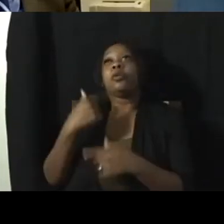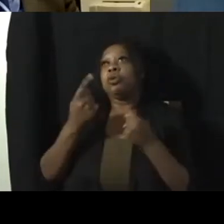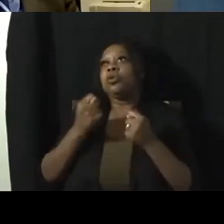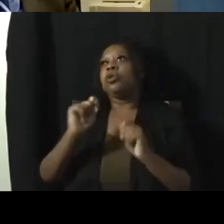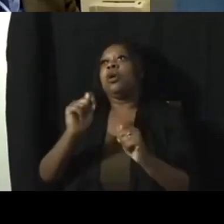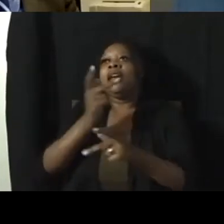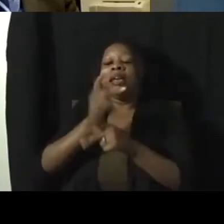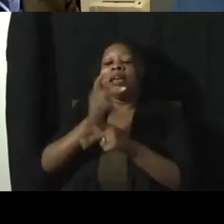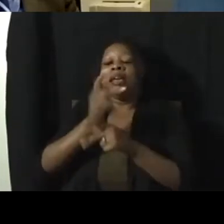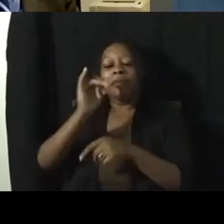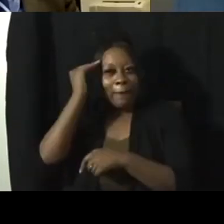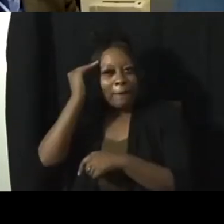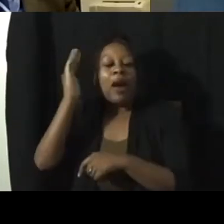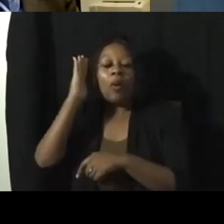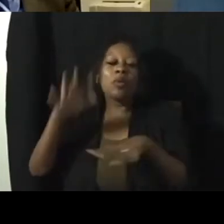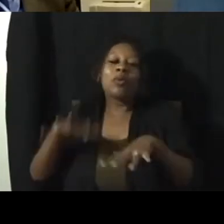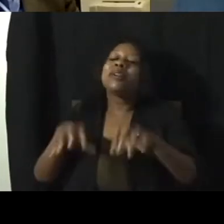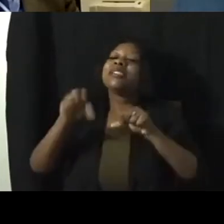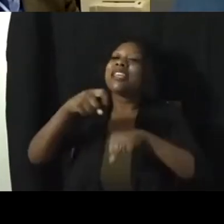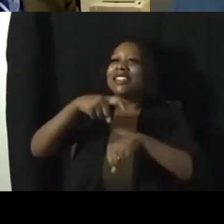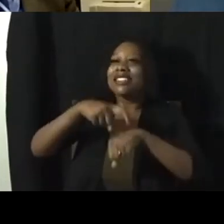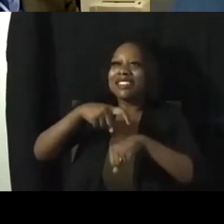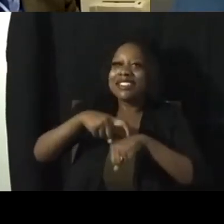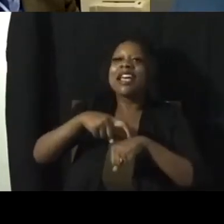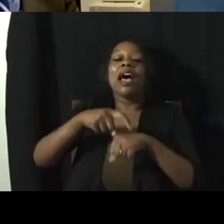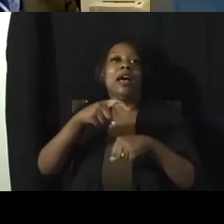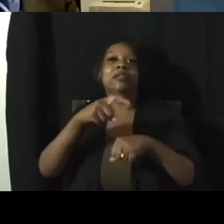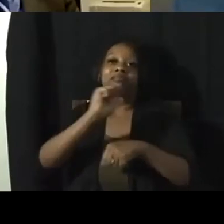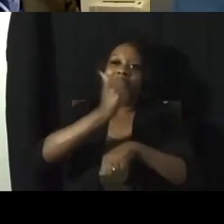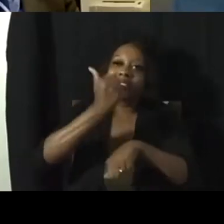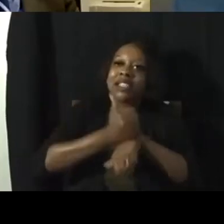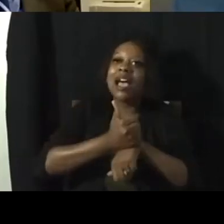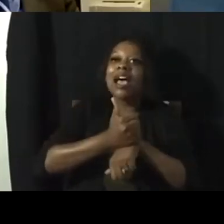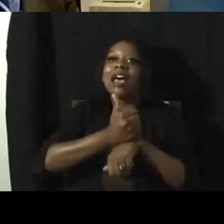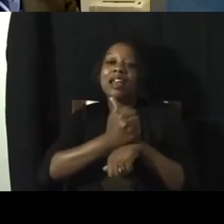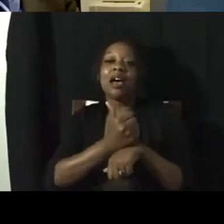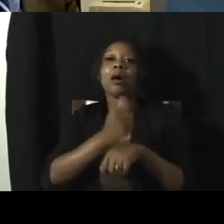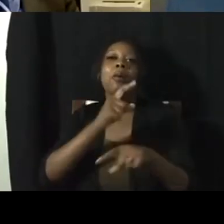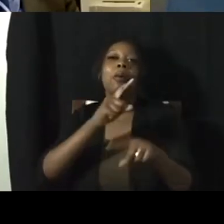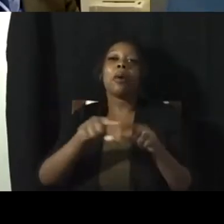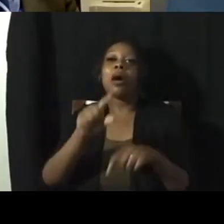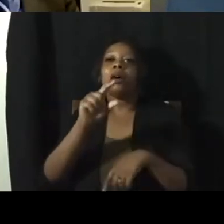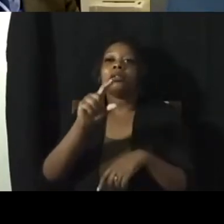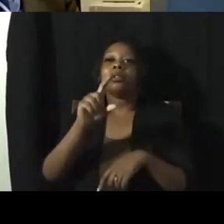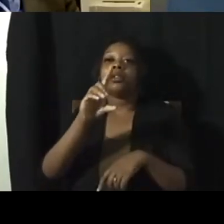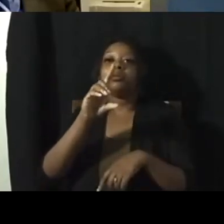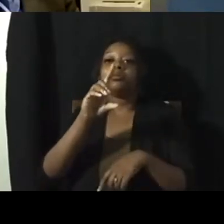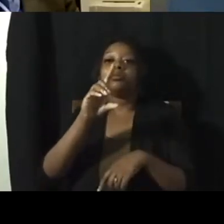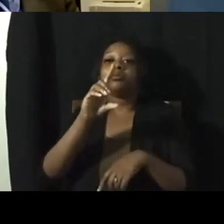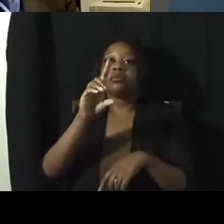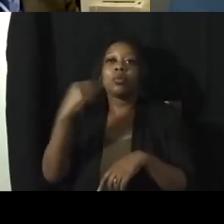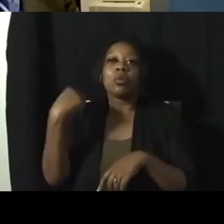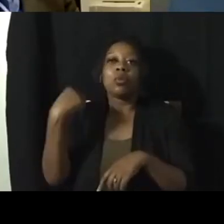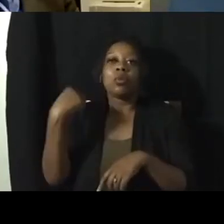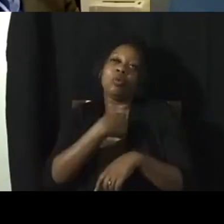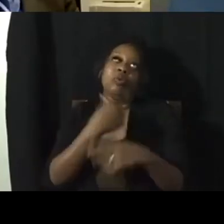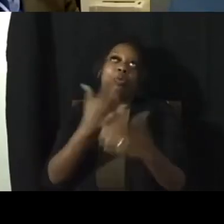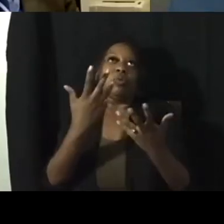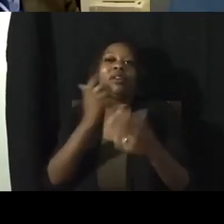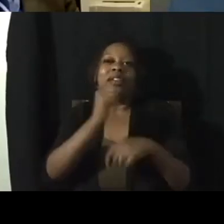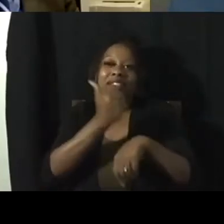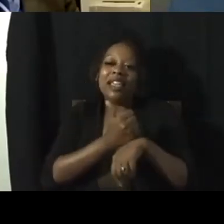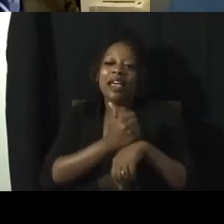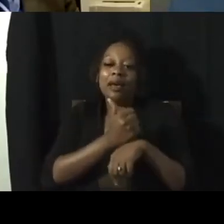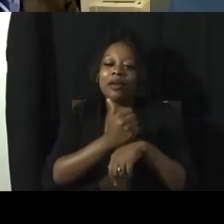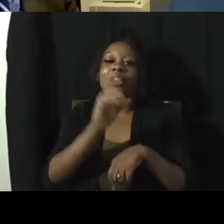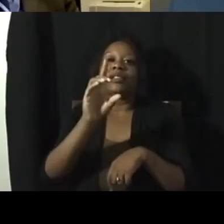that's going to take some time to put into place. And I think WIOA moves us in that direction and establishes those metrics to do that.